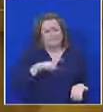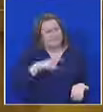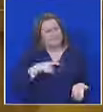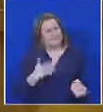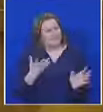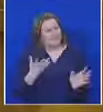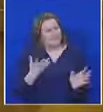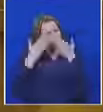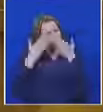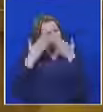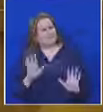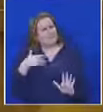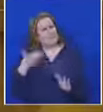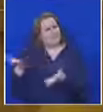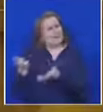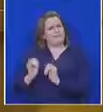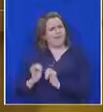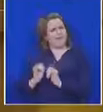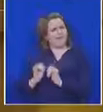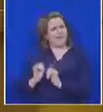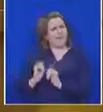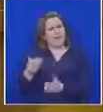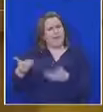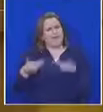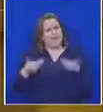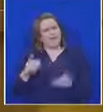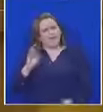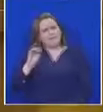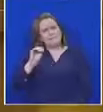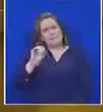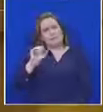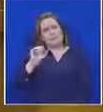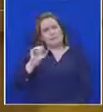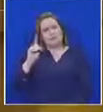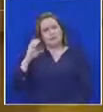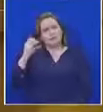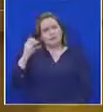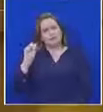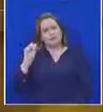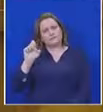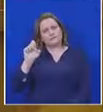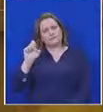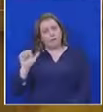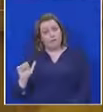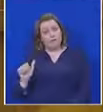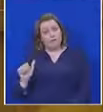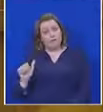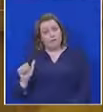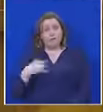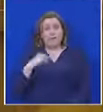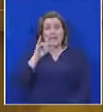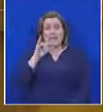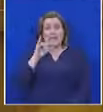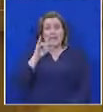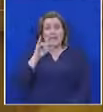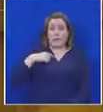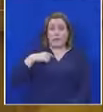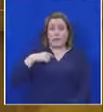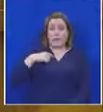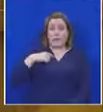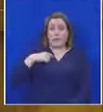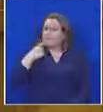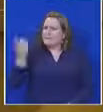invite advocate to Lisile Madonsela to come and address the House. If we disagree with her, we'll tell her that we disagree with her. If